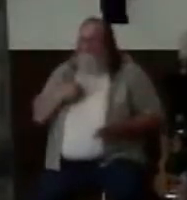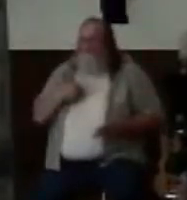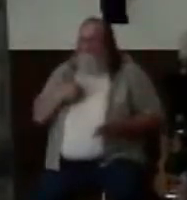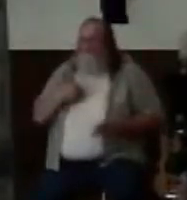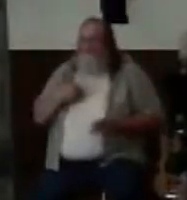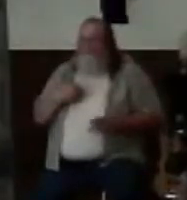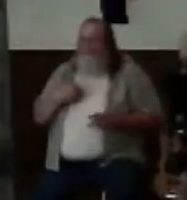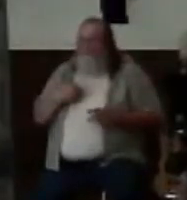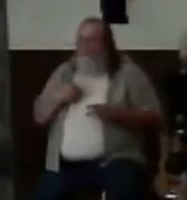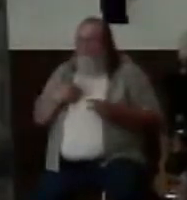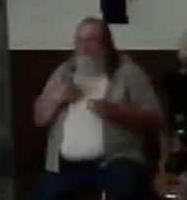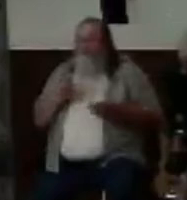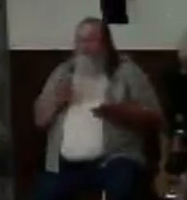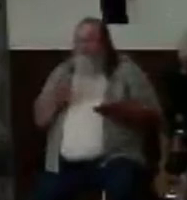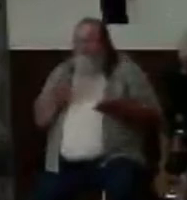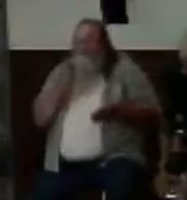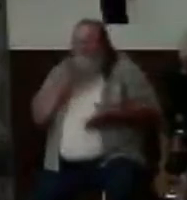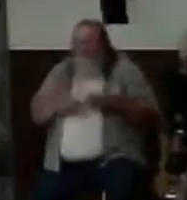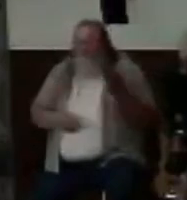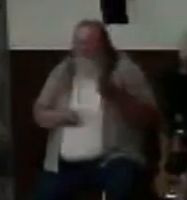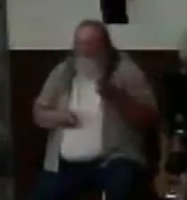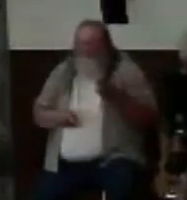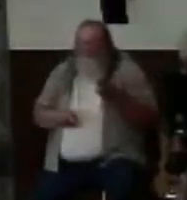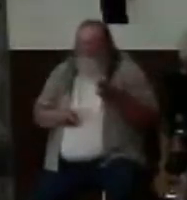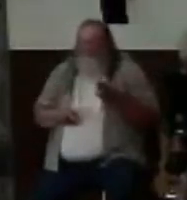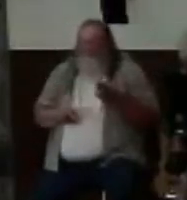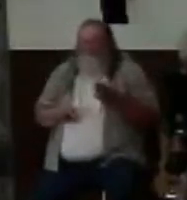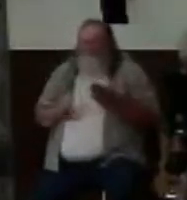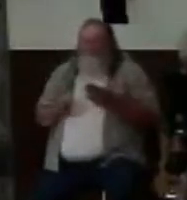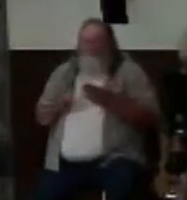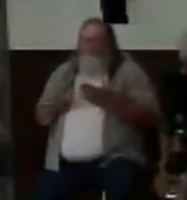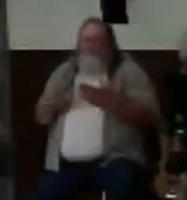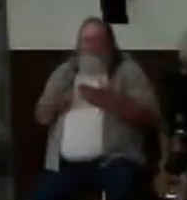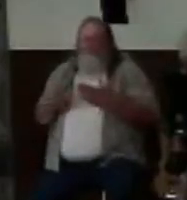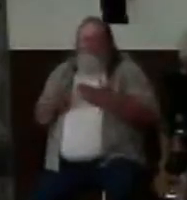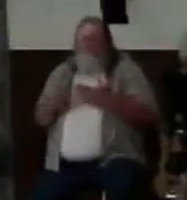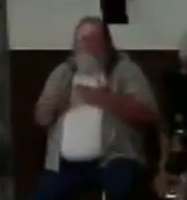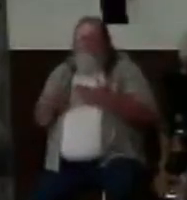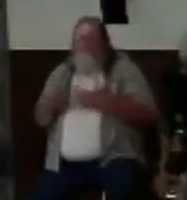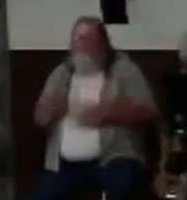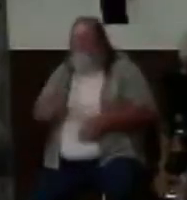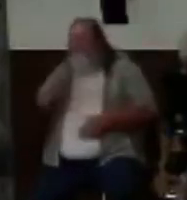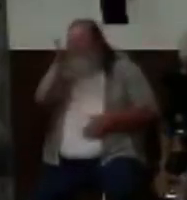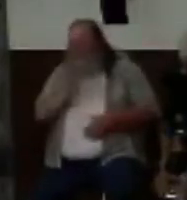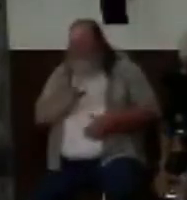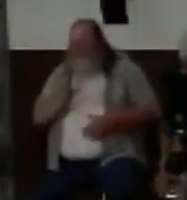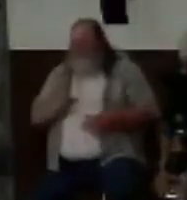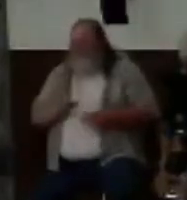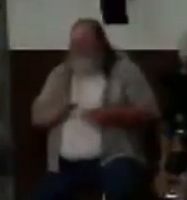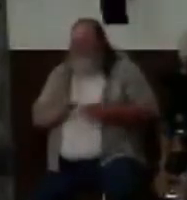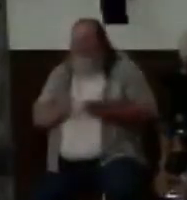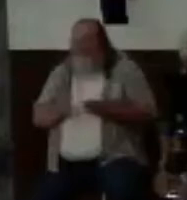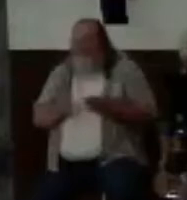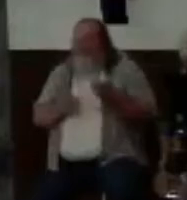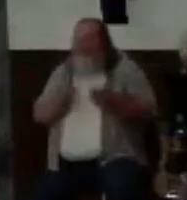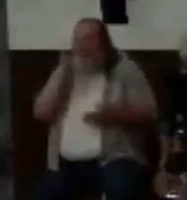them. See, when we allow traditions to become our religion, we become